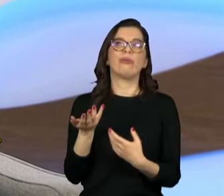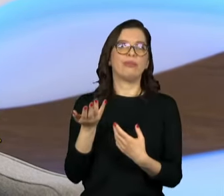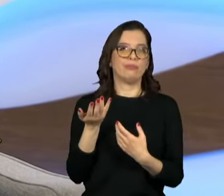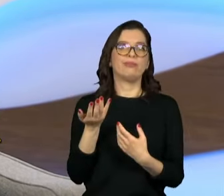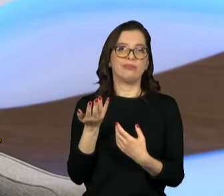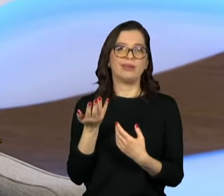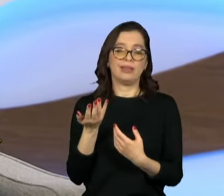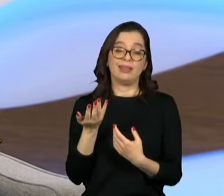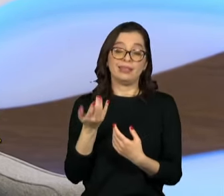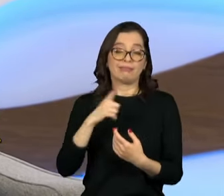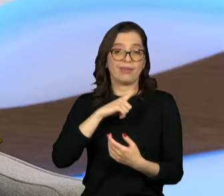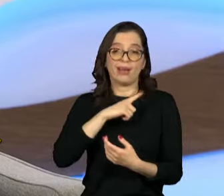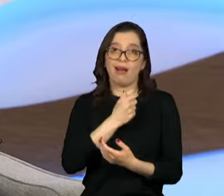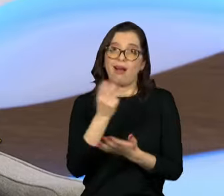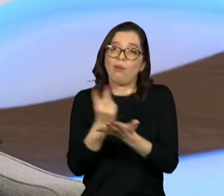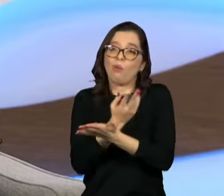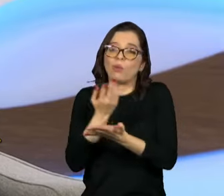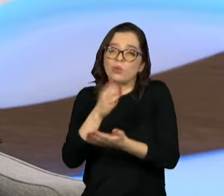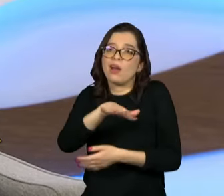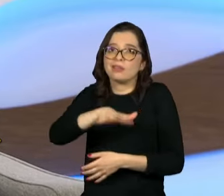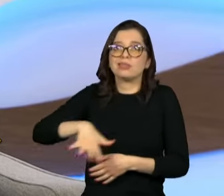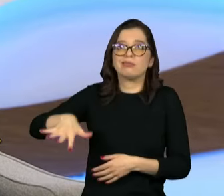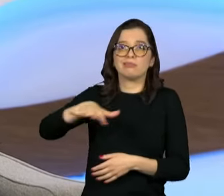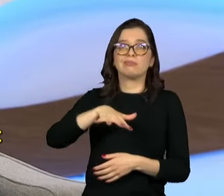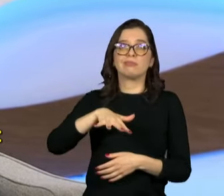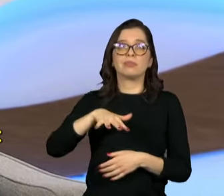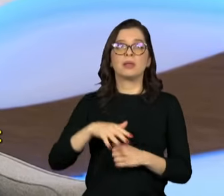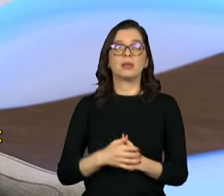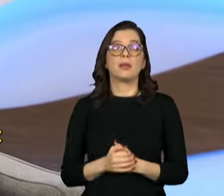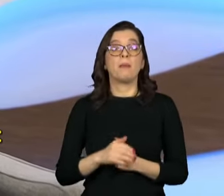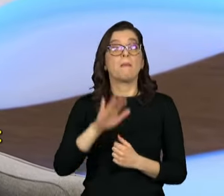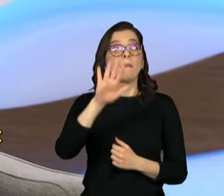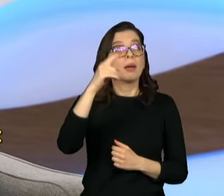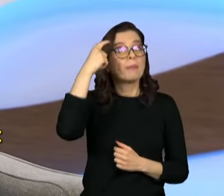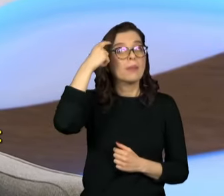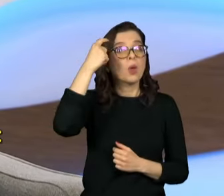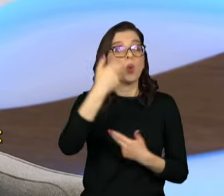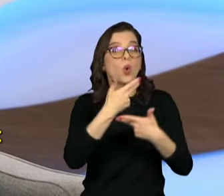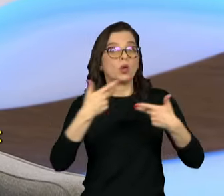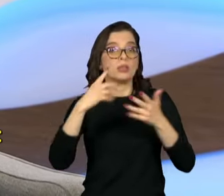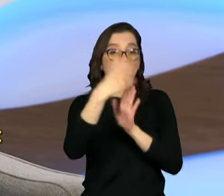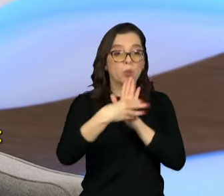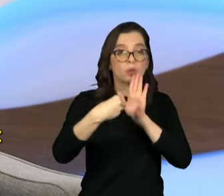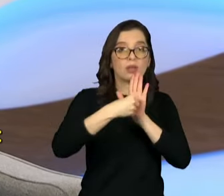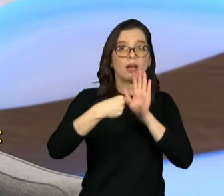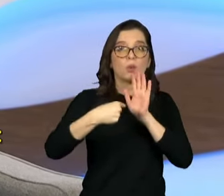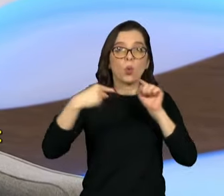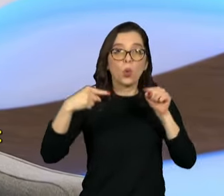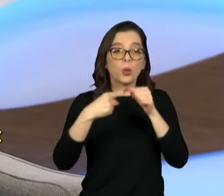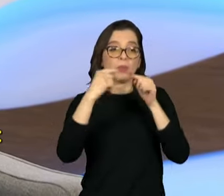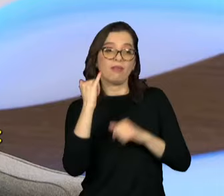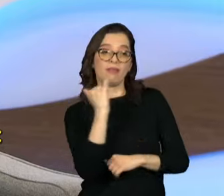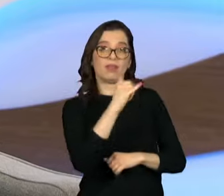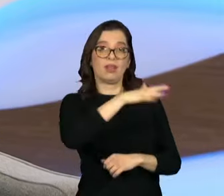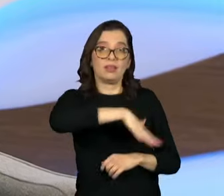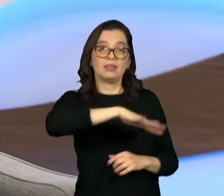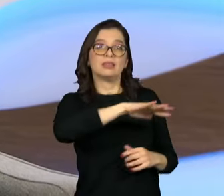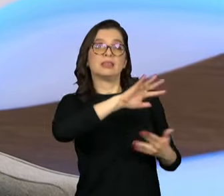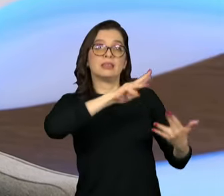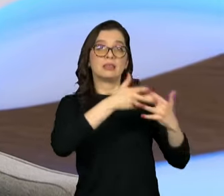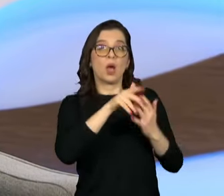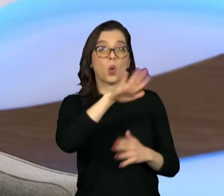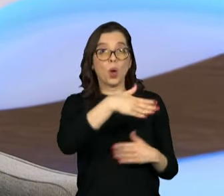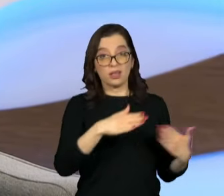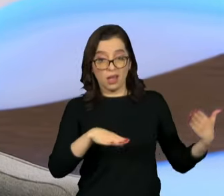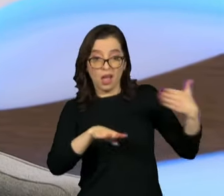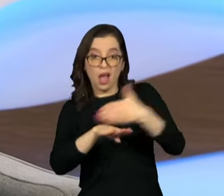moral, on spiritual or religious convictions. So one approach is to say to citizens, when you enter